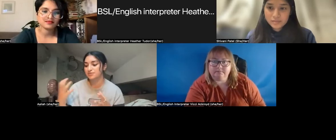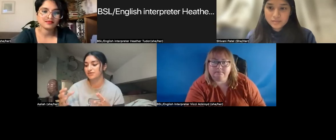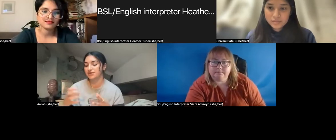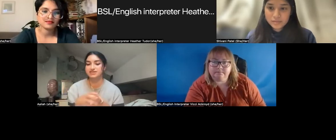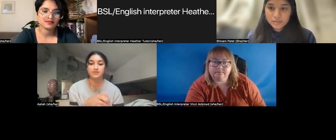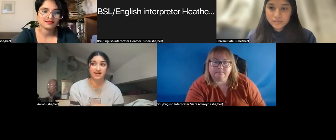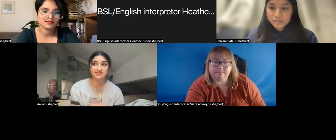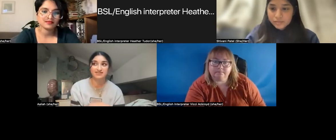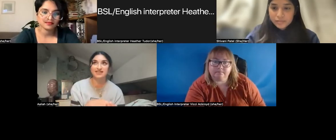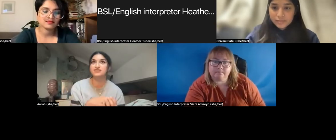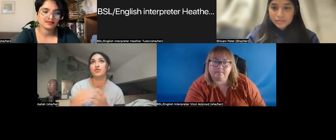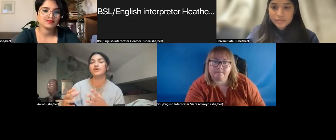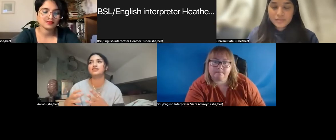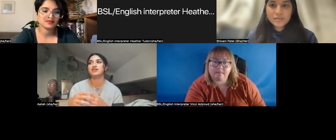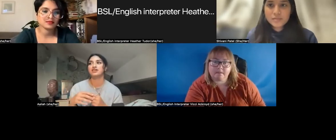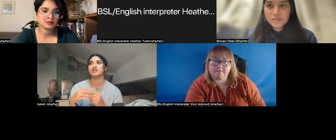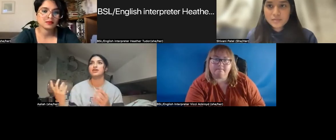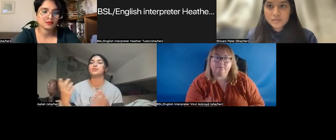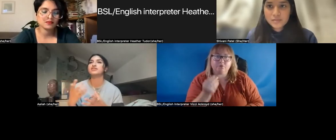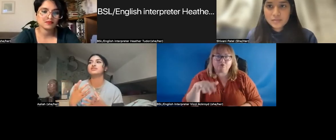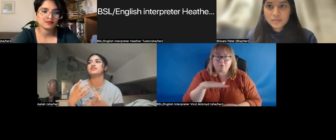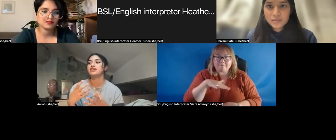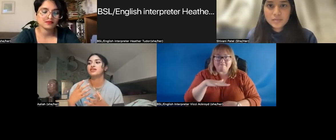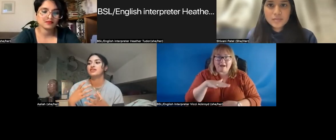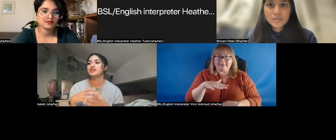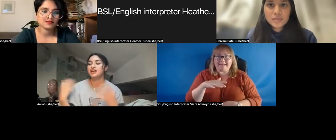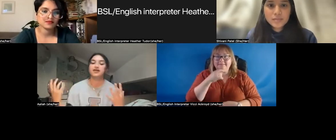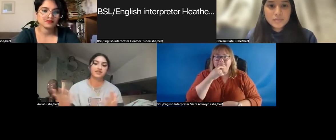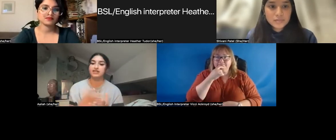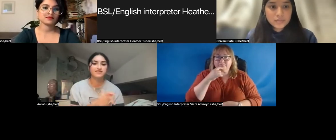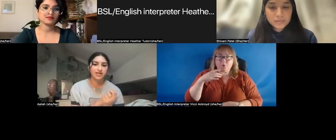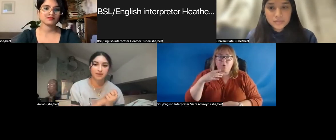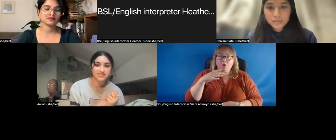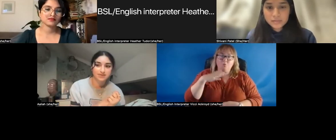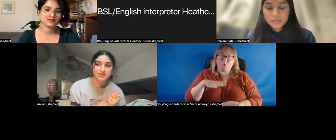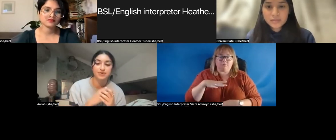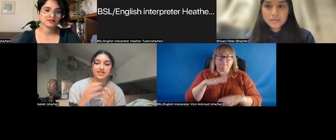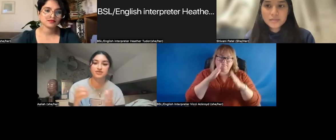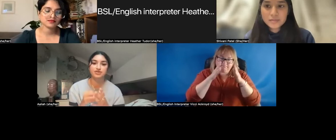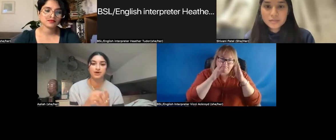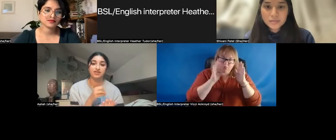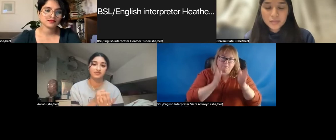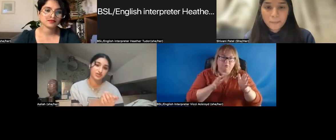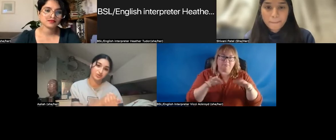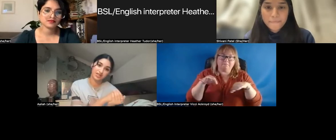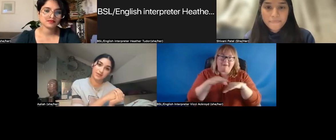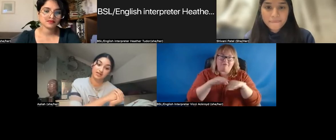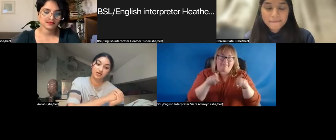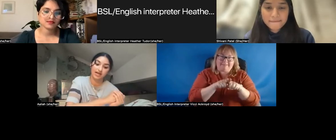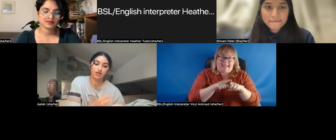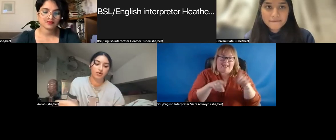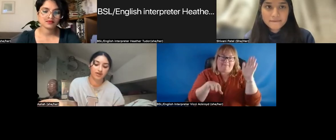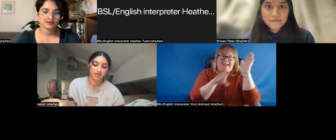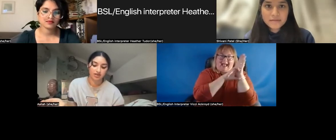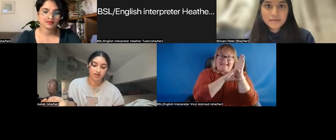sons to marry within the same caste, and that's not always great because their lifestyle might be similar, but it's also about the individual, and they might not